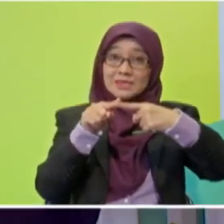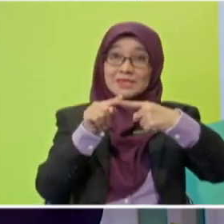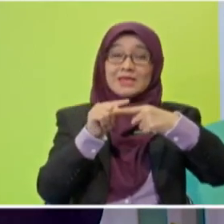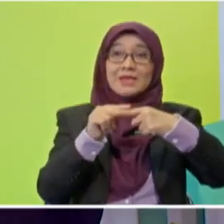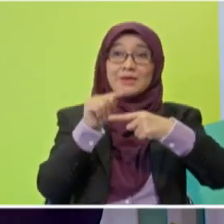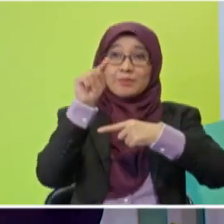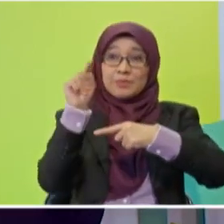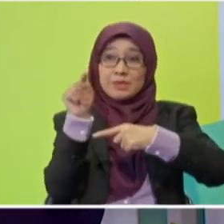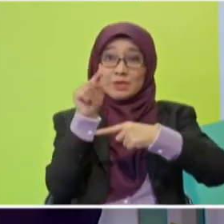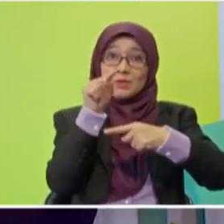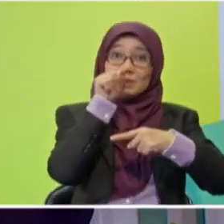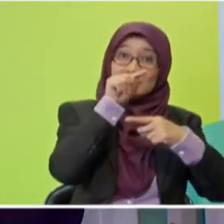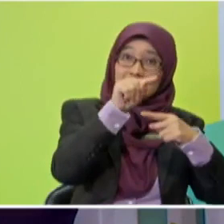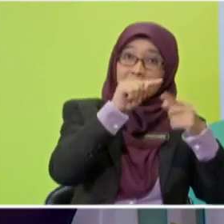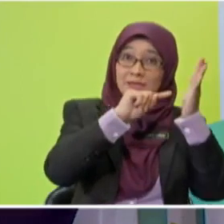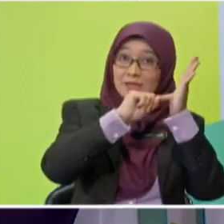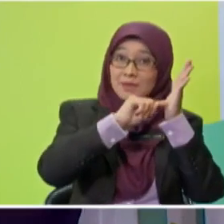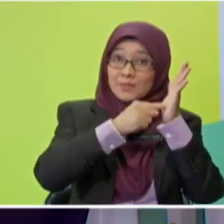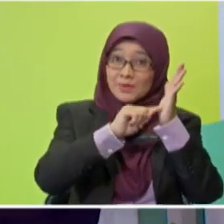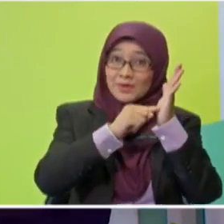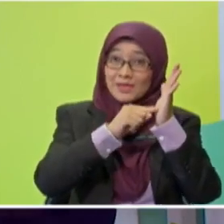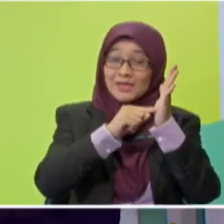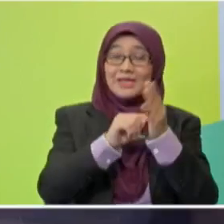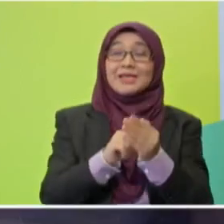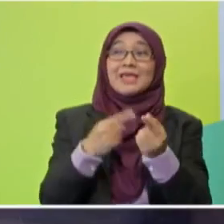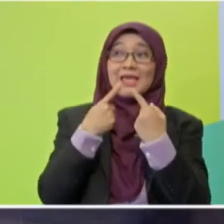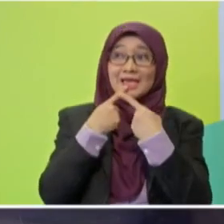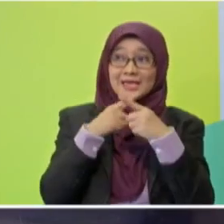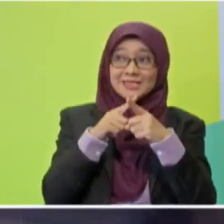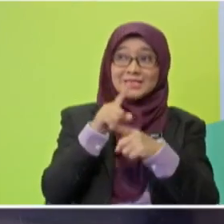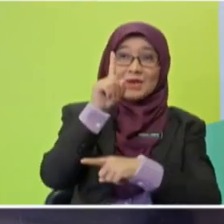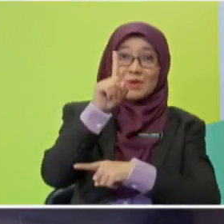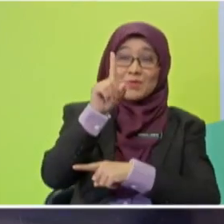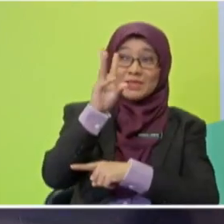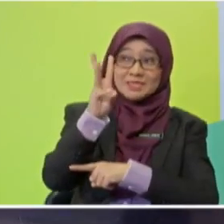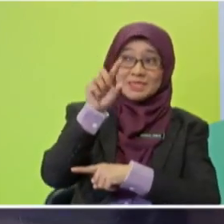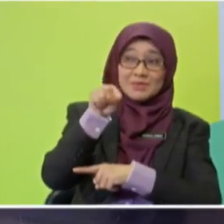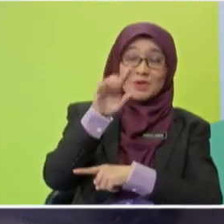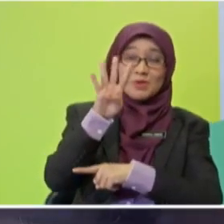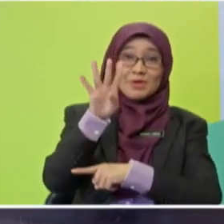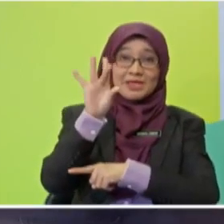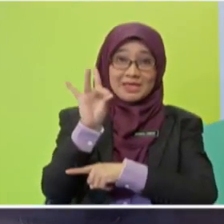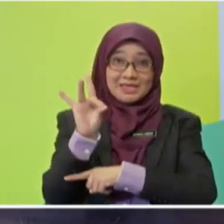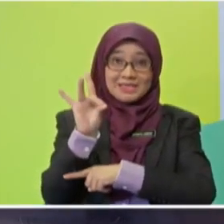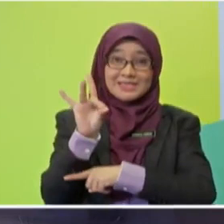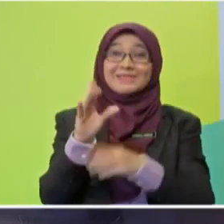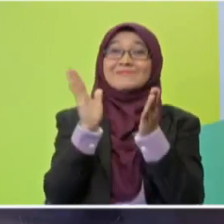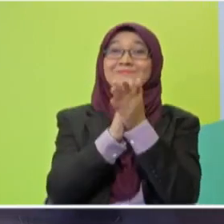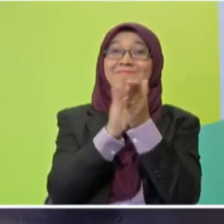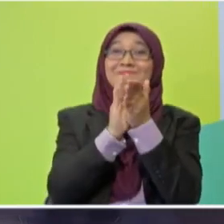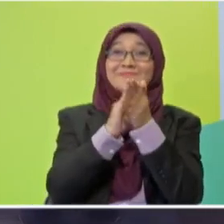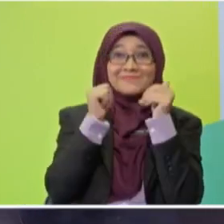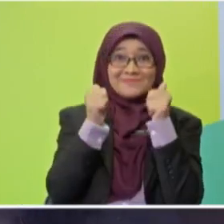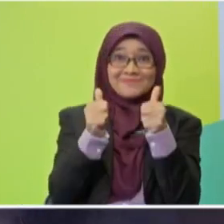point there. Okay. Okay, is that the right answer? Yes, you deserve for a grand of applause. Yes. Okay. So